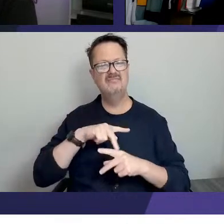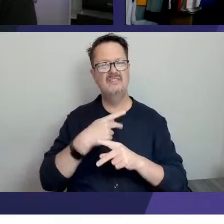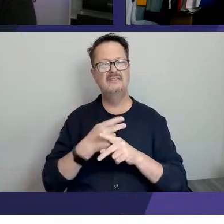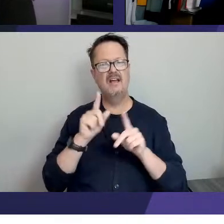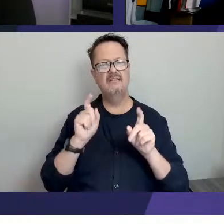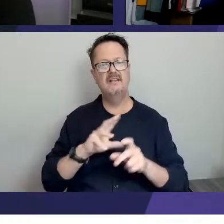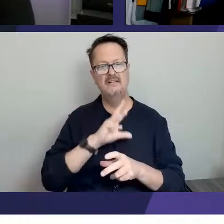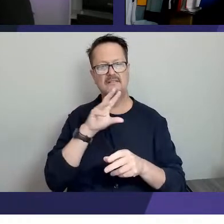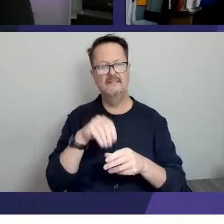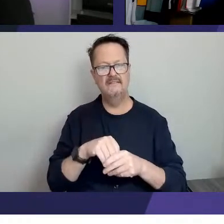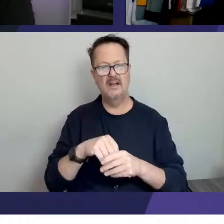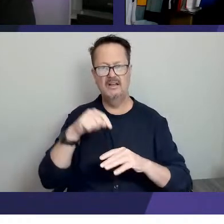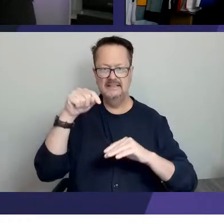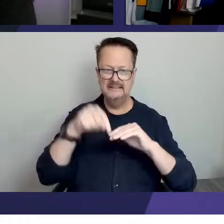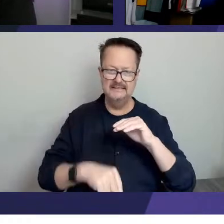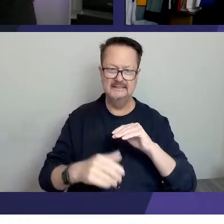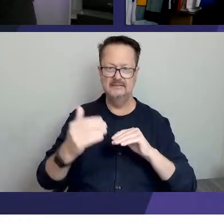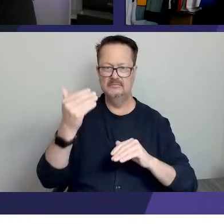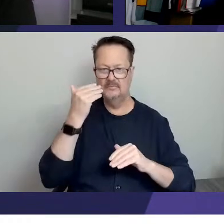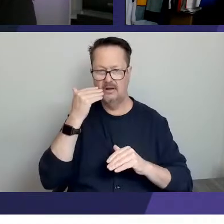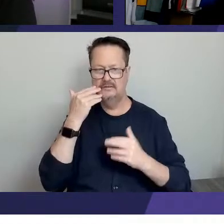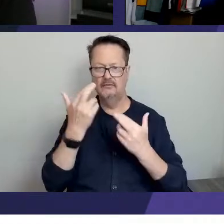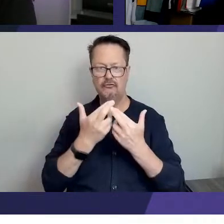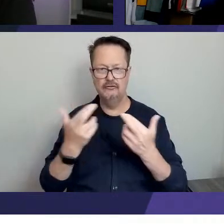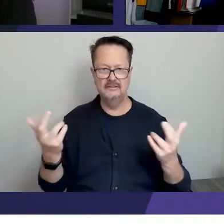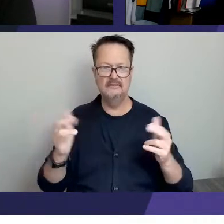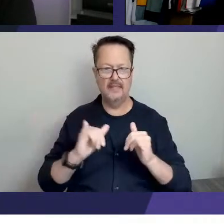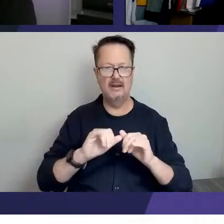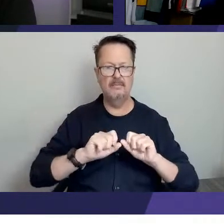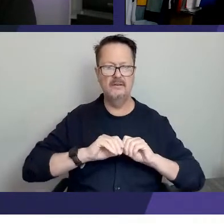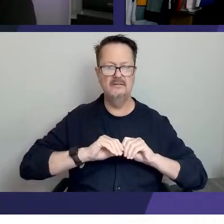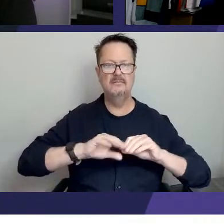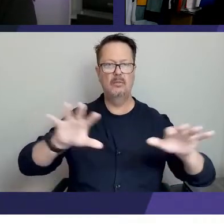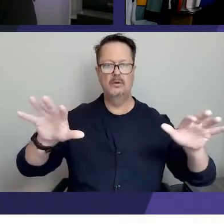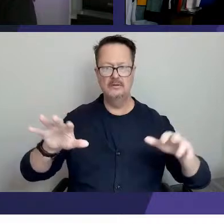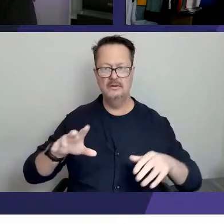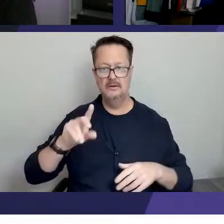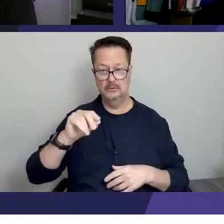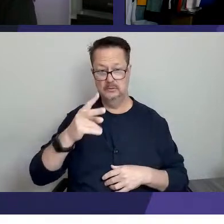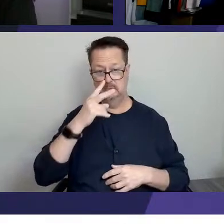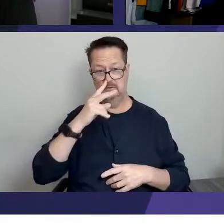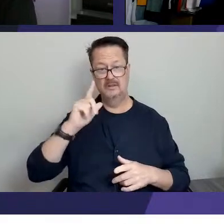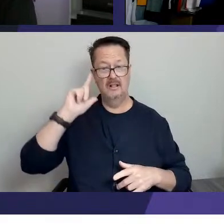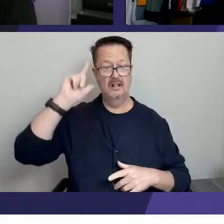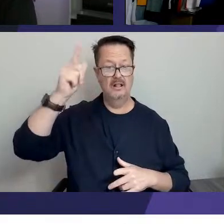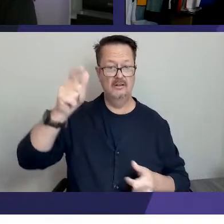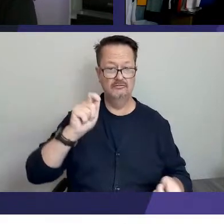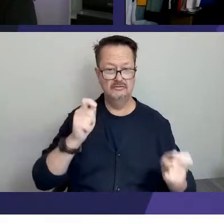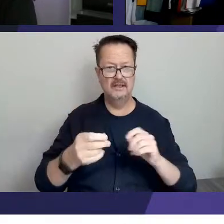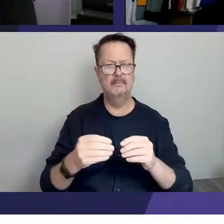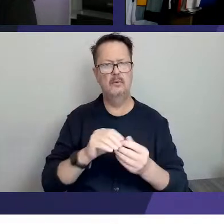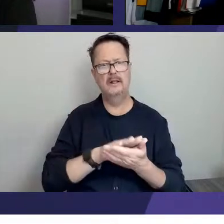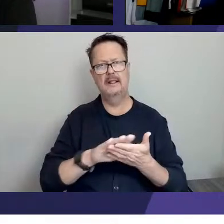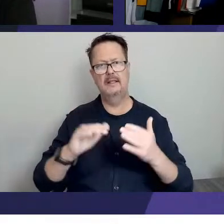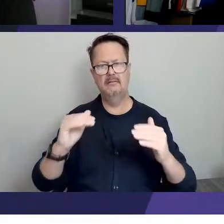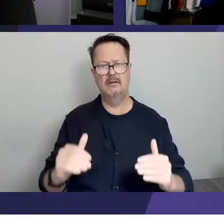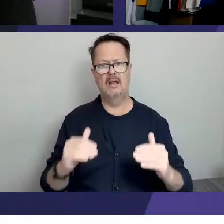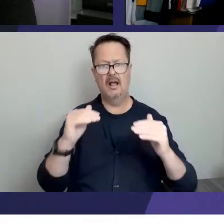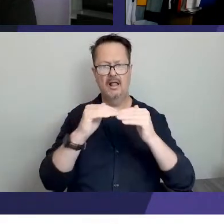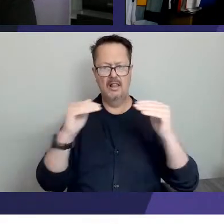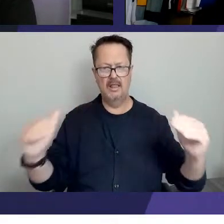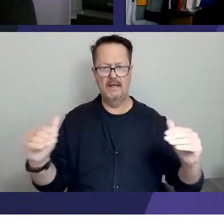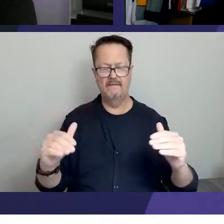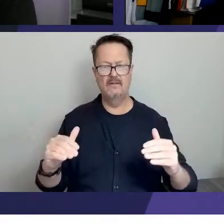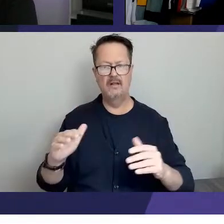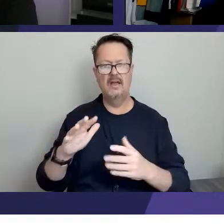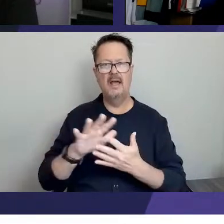testing involves deep knowledge of the resources being deployed. Do you see an evolution where we have clear, higher level abstractions for